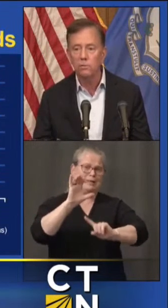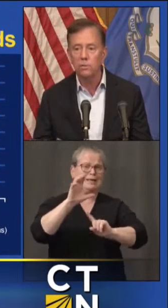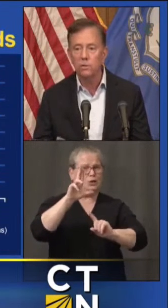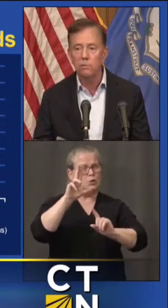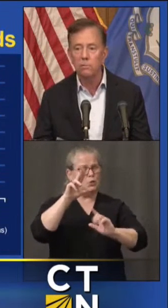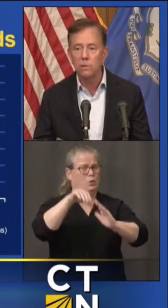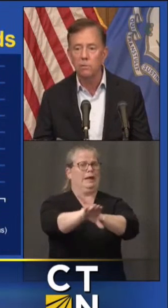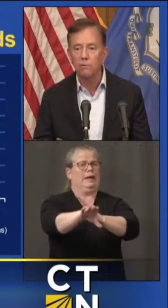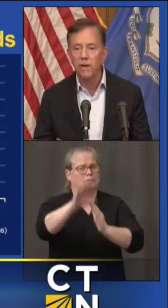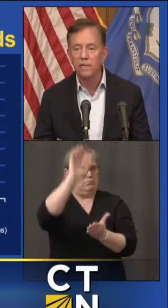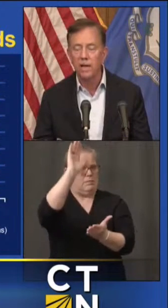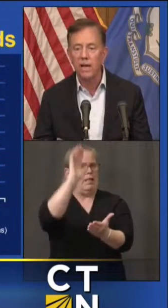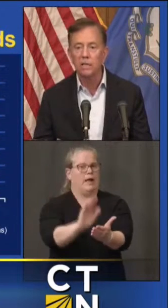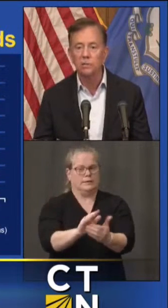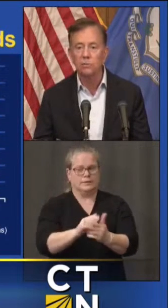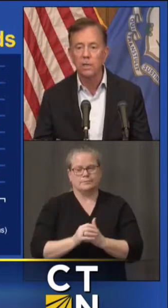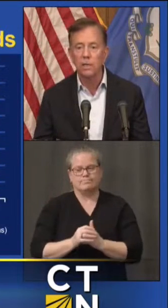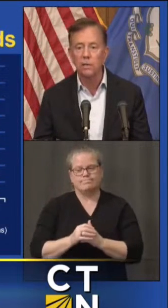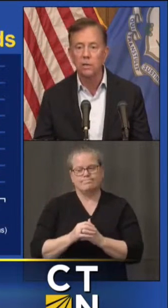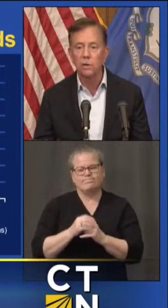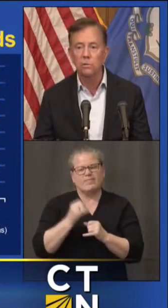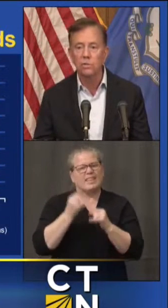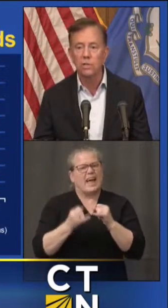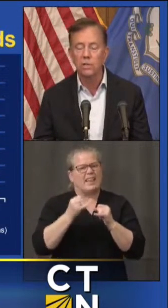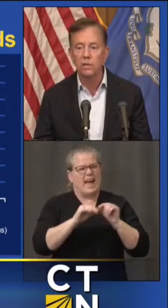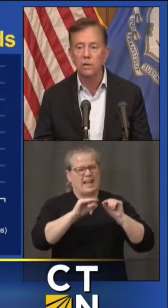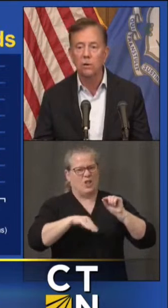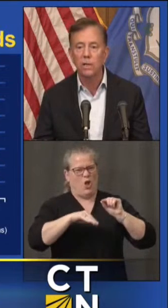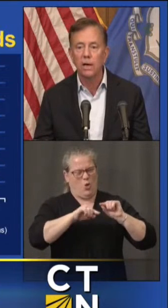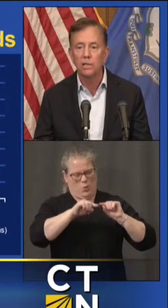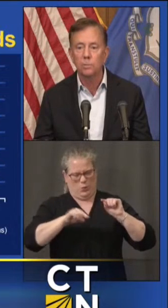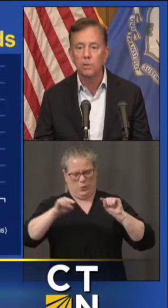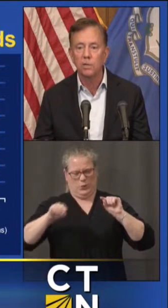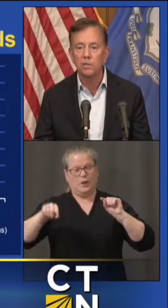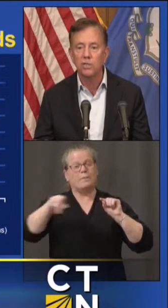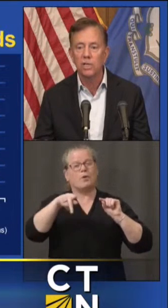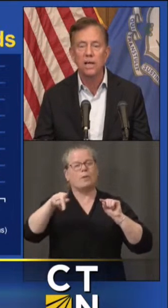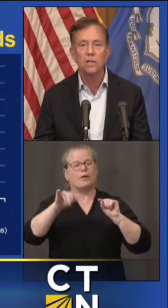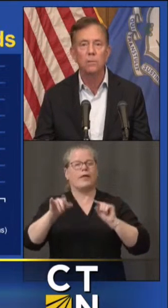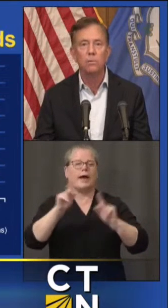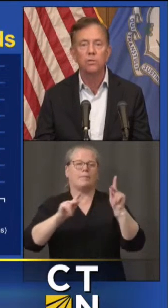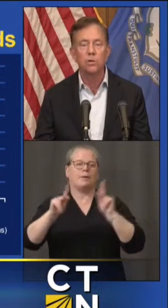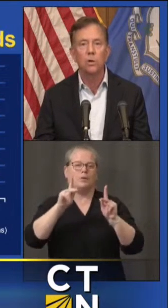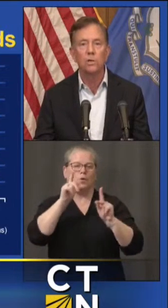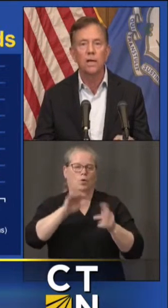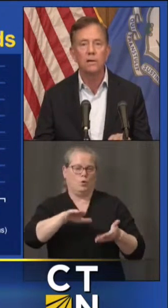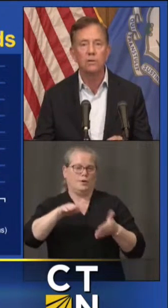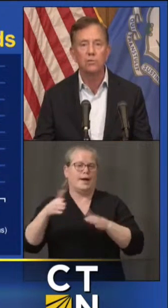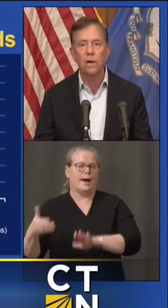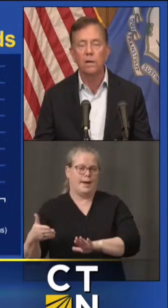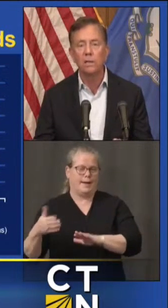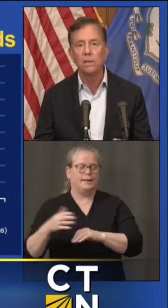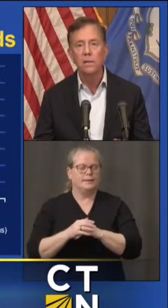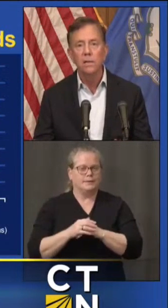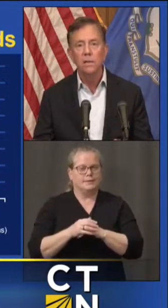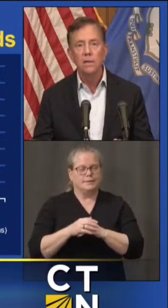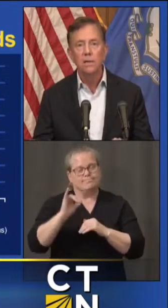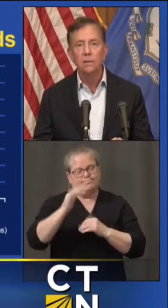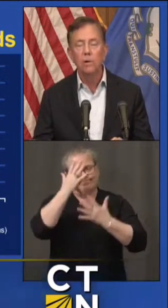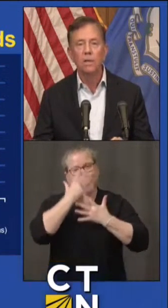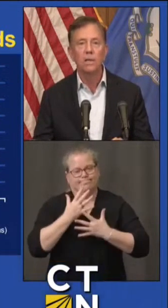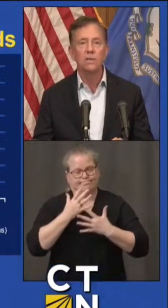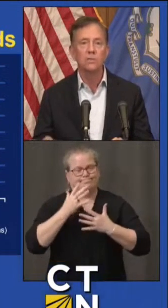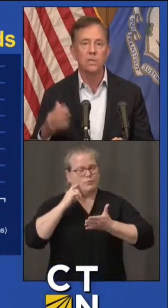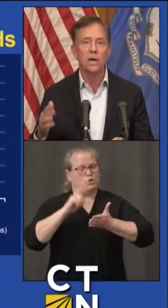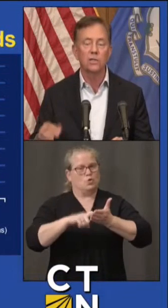Those are number of fatalities related to those that are in the hospital. And you can see that number has gone down as well. One